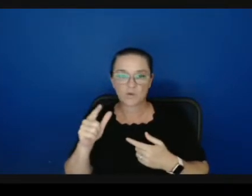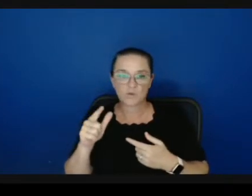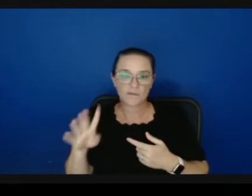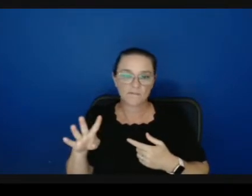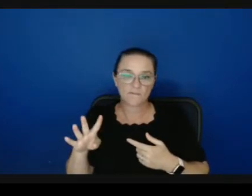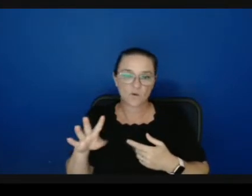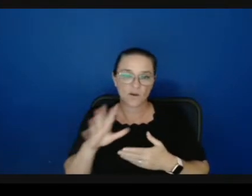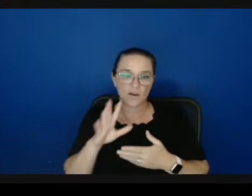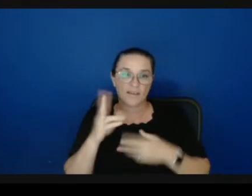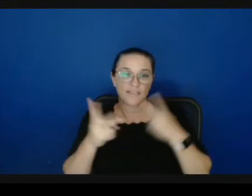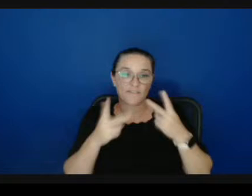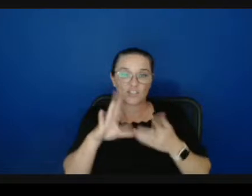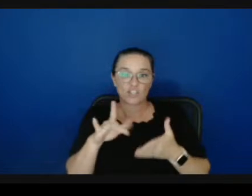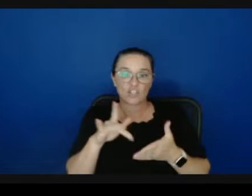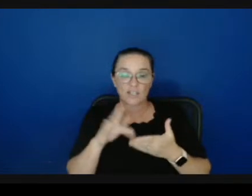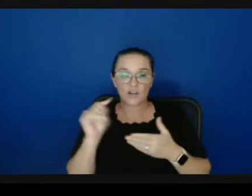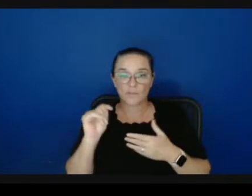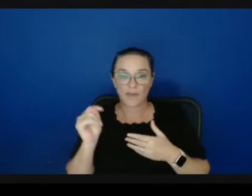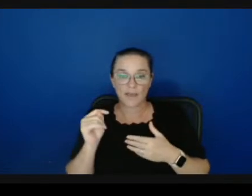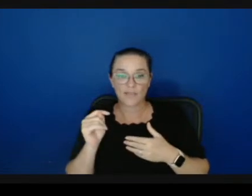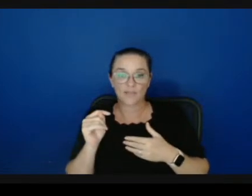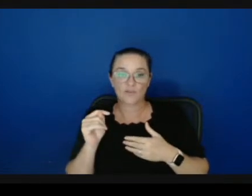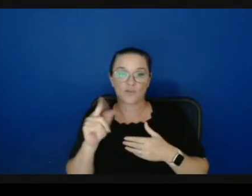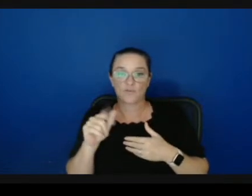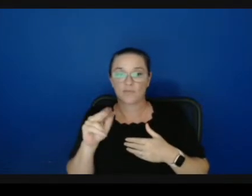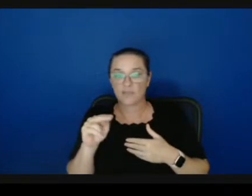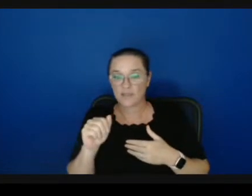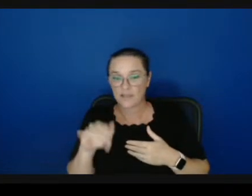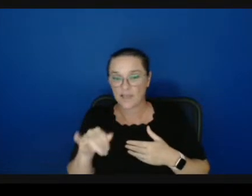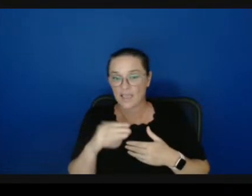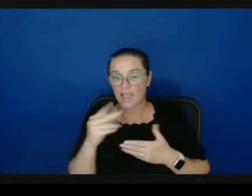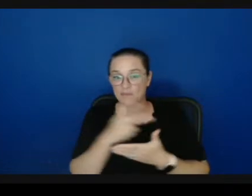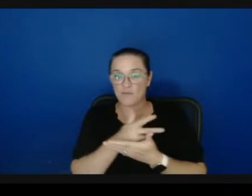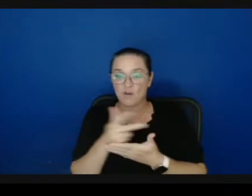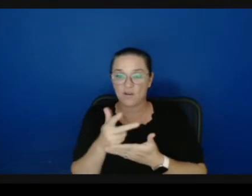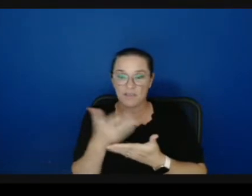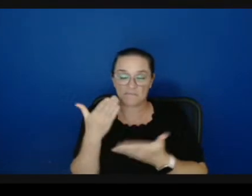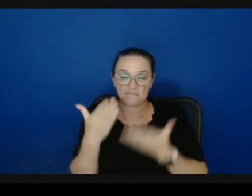restrooms, lanai, parking lot, closed.